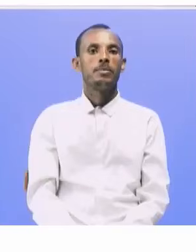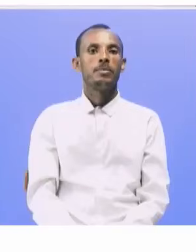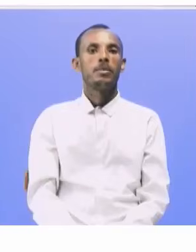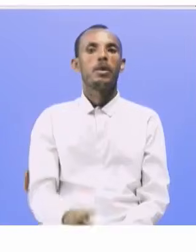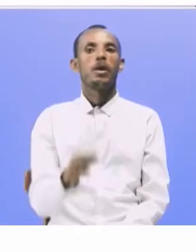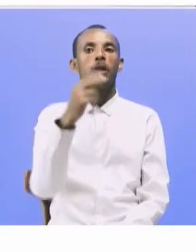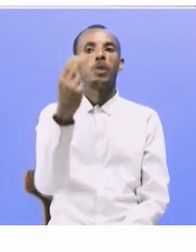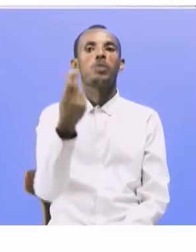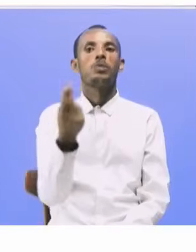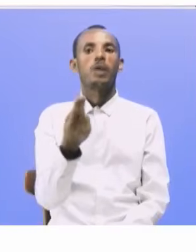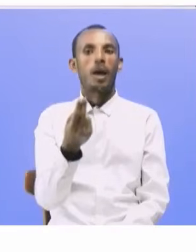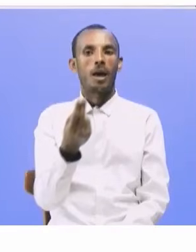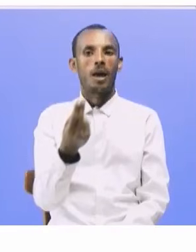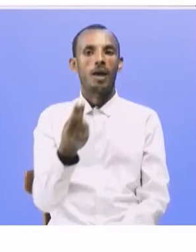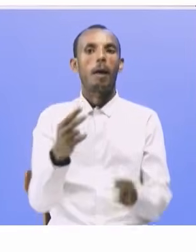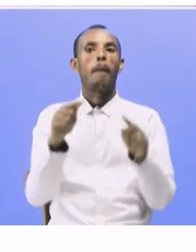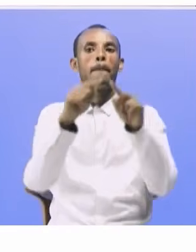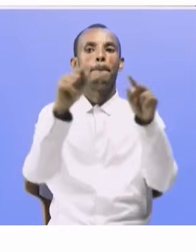using